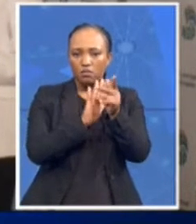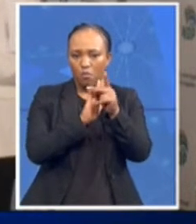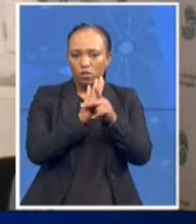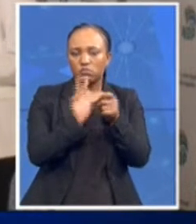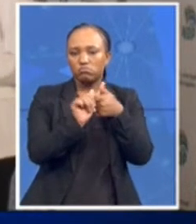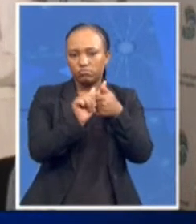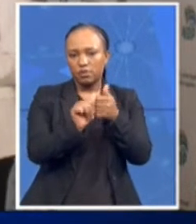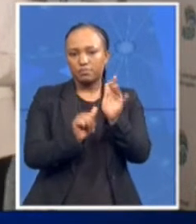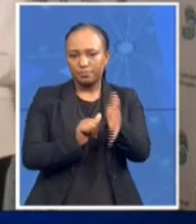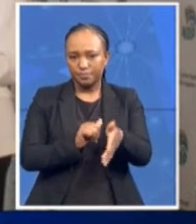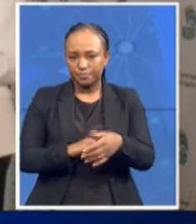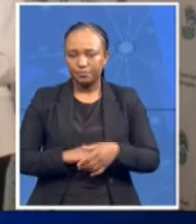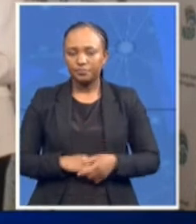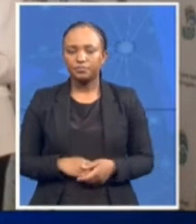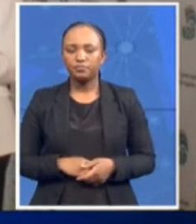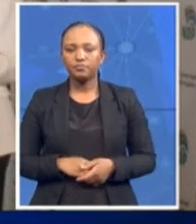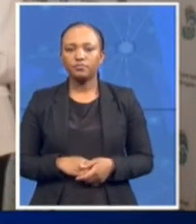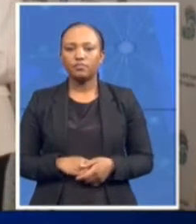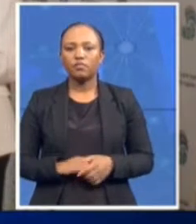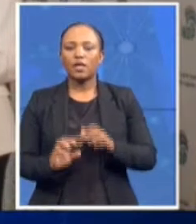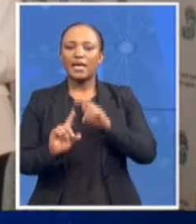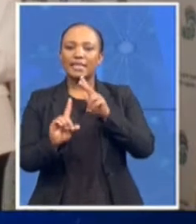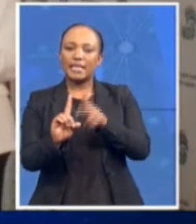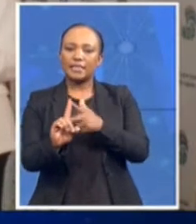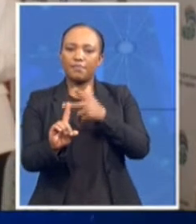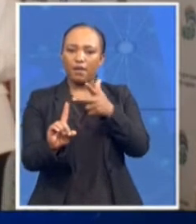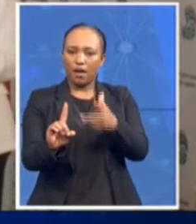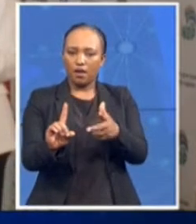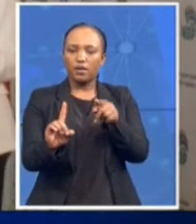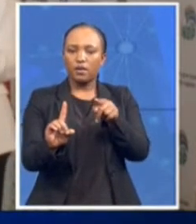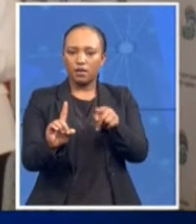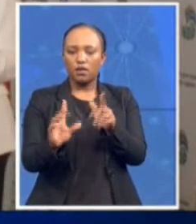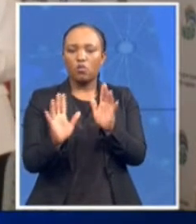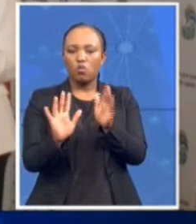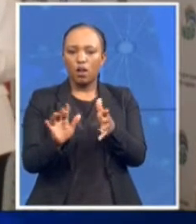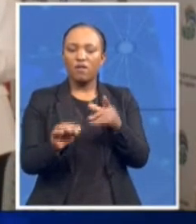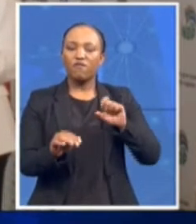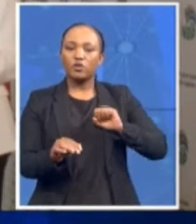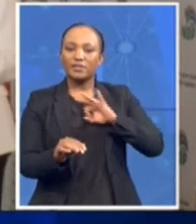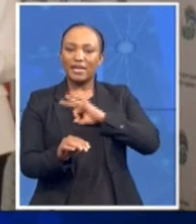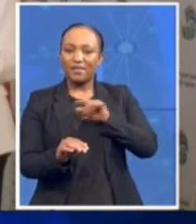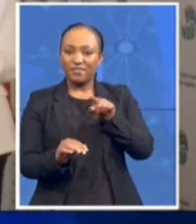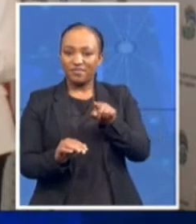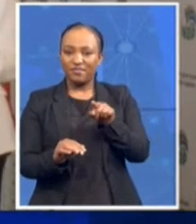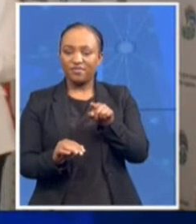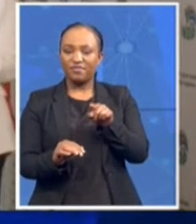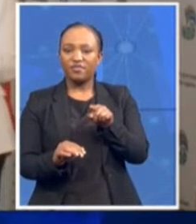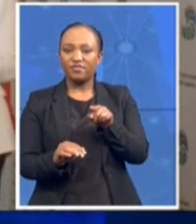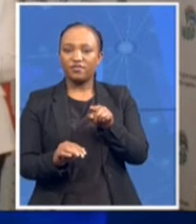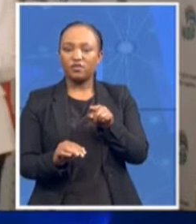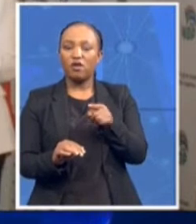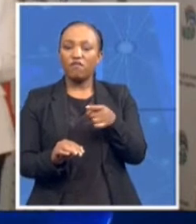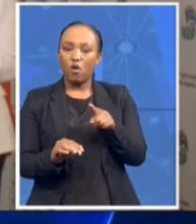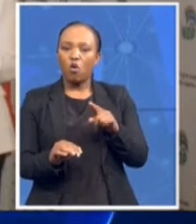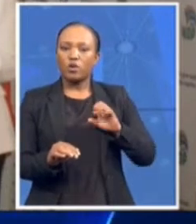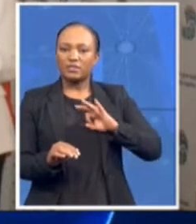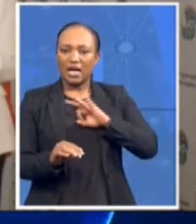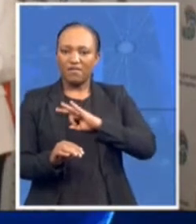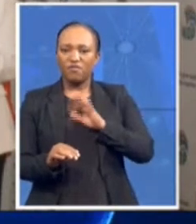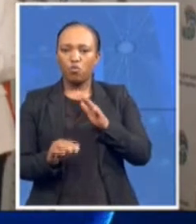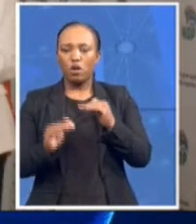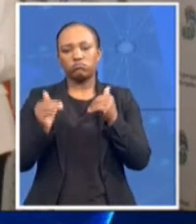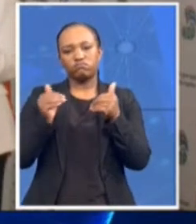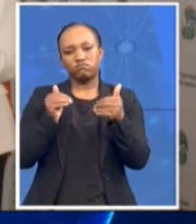Disciplinary action will be taken against the staff. To be taken against the staff will be managed by the NAC CEO's